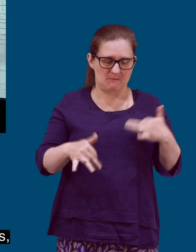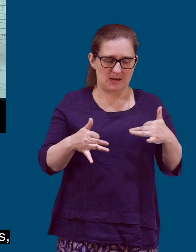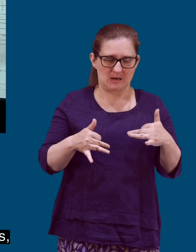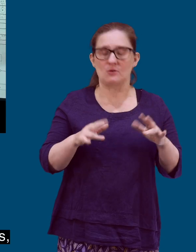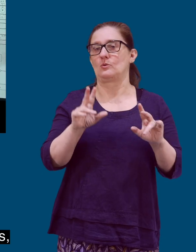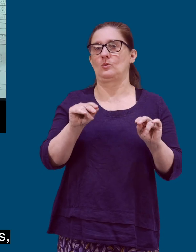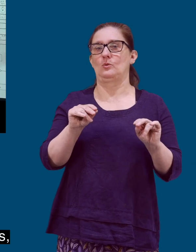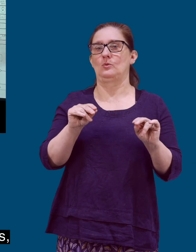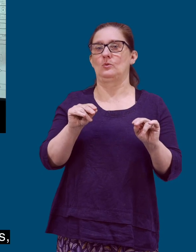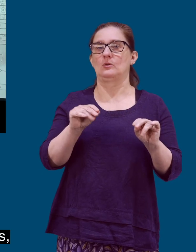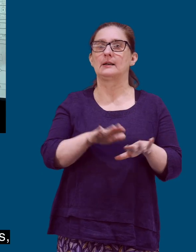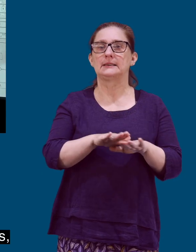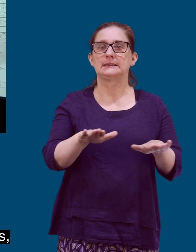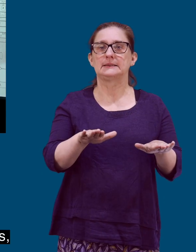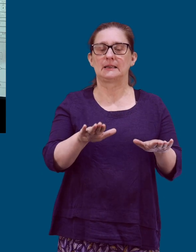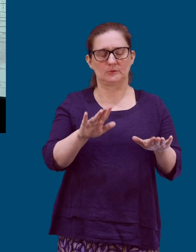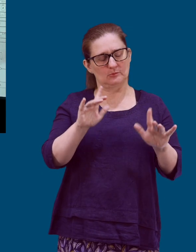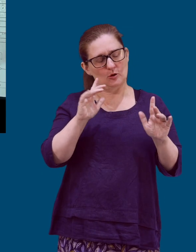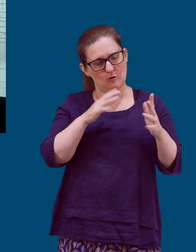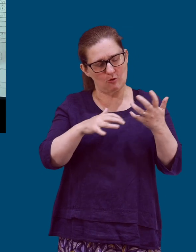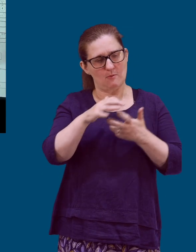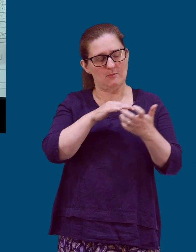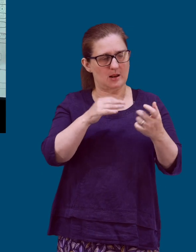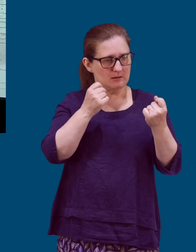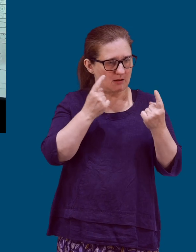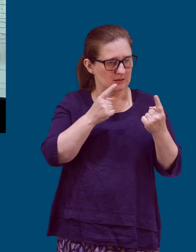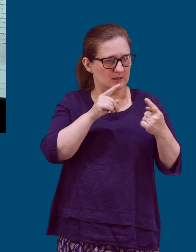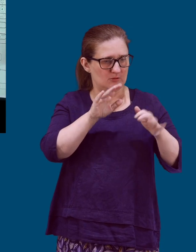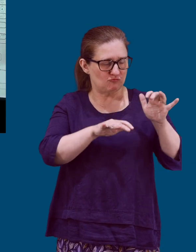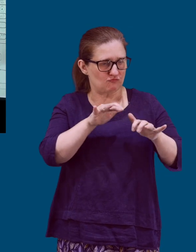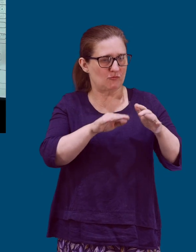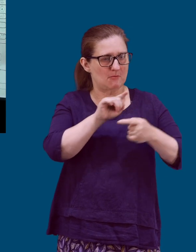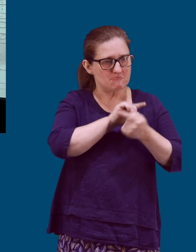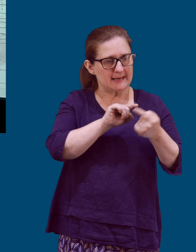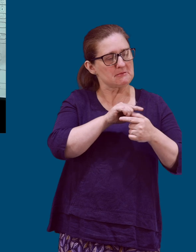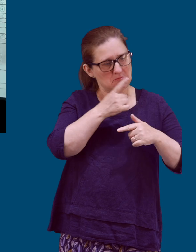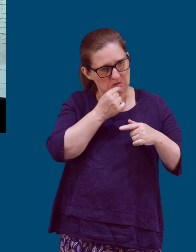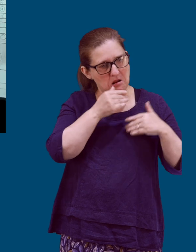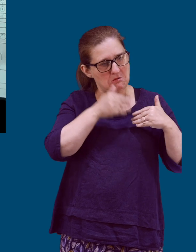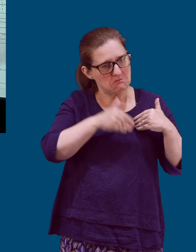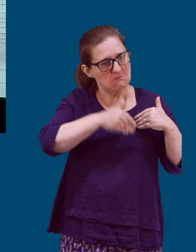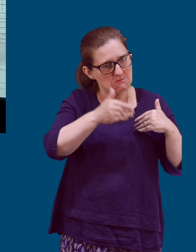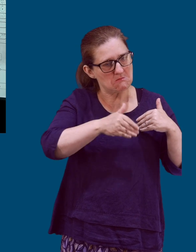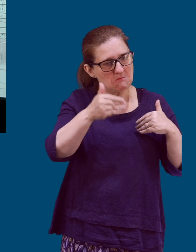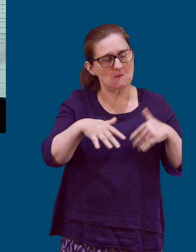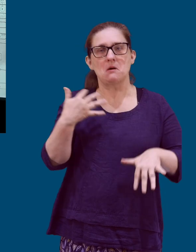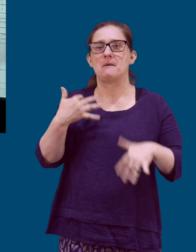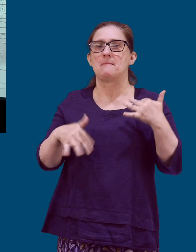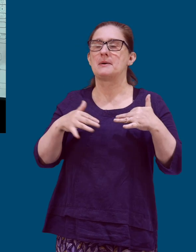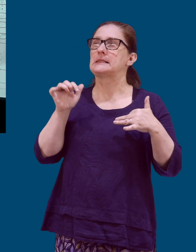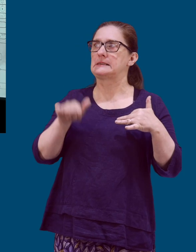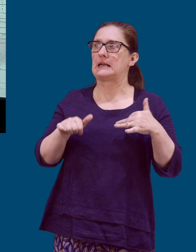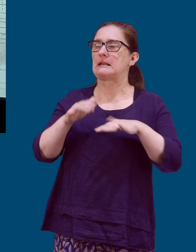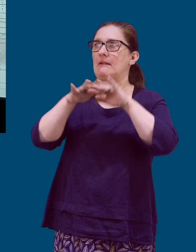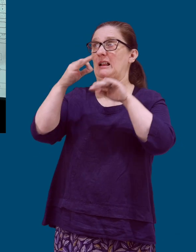No. Desk, complex concepts, items, theories, writing, meetings, acceptance. Pain? Yes,